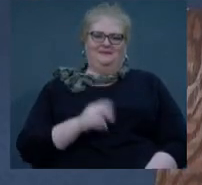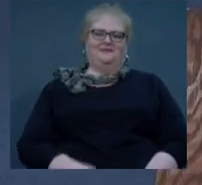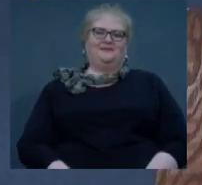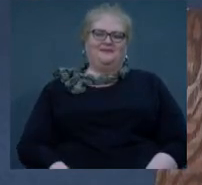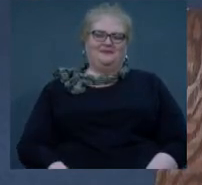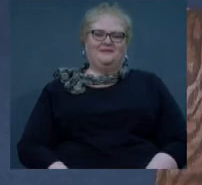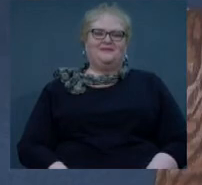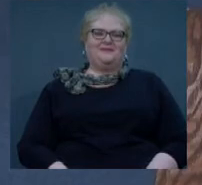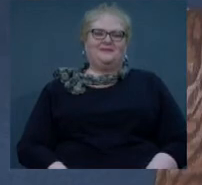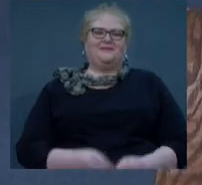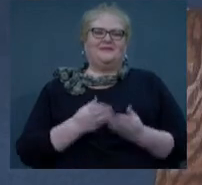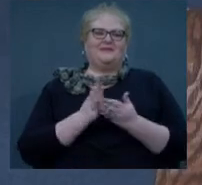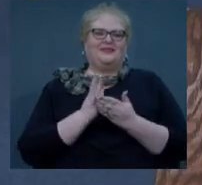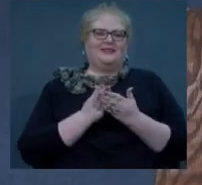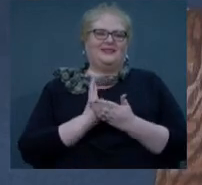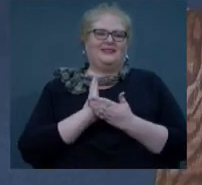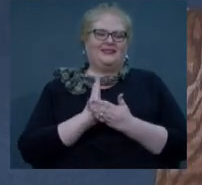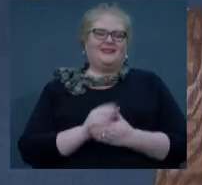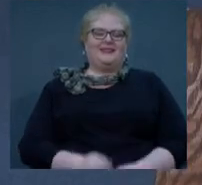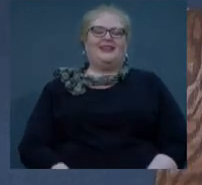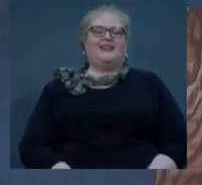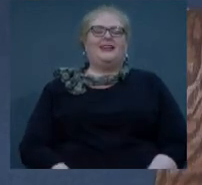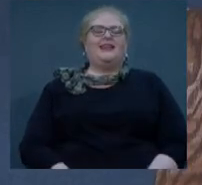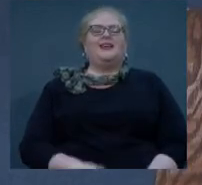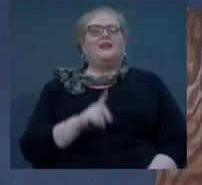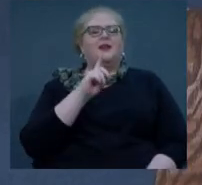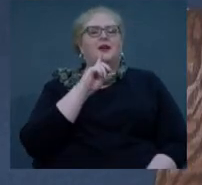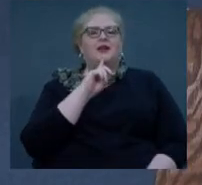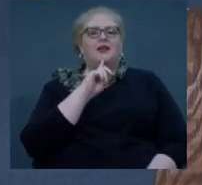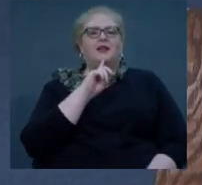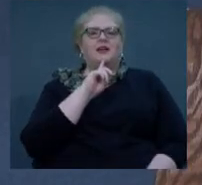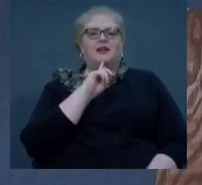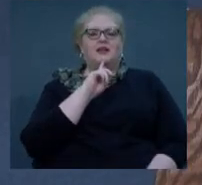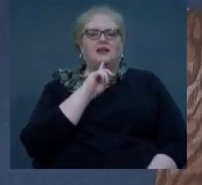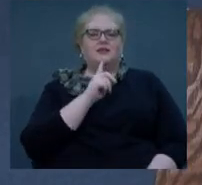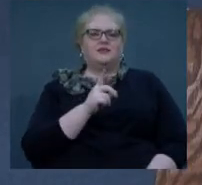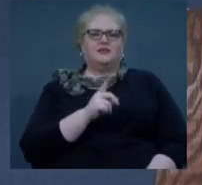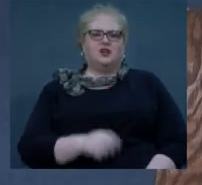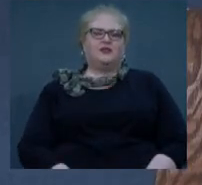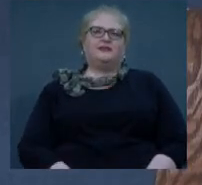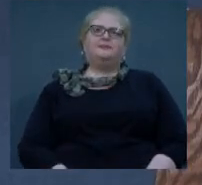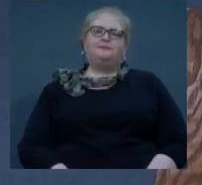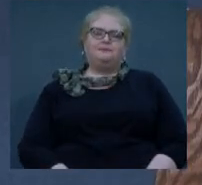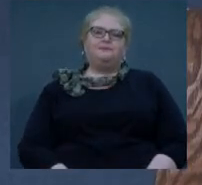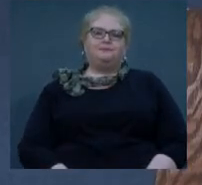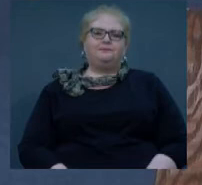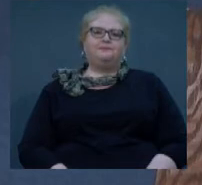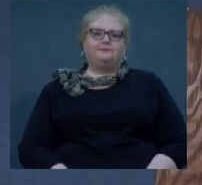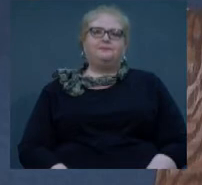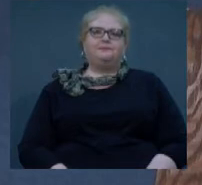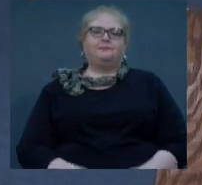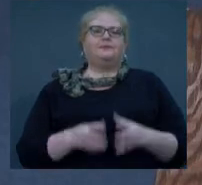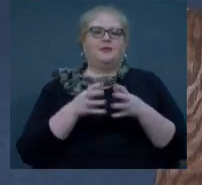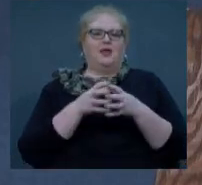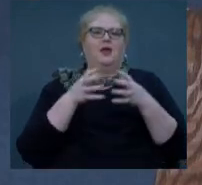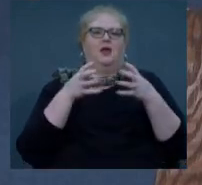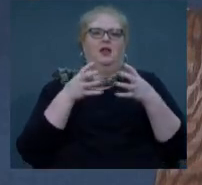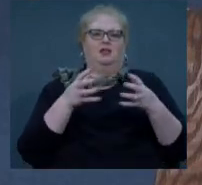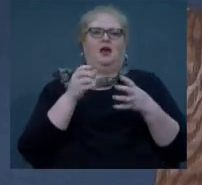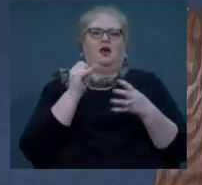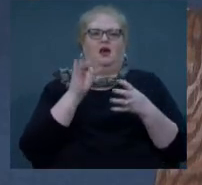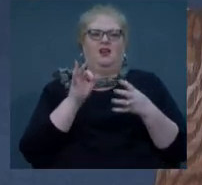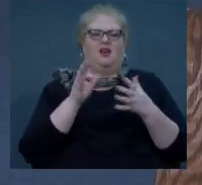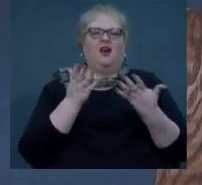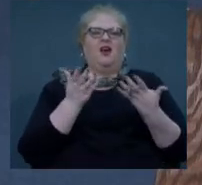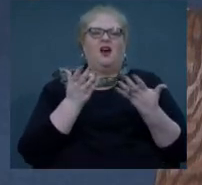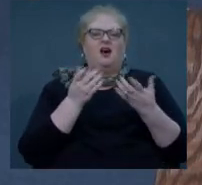Okay. There's a lot of cleanup in this, which is fine. And a